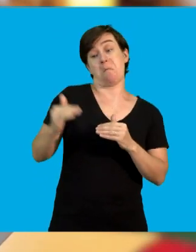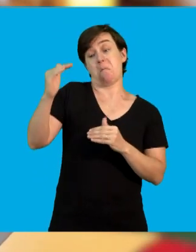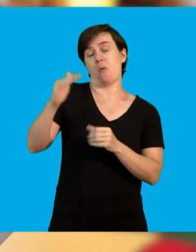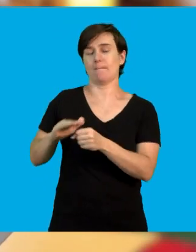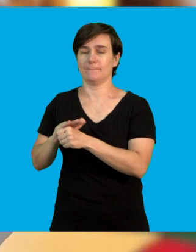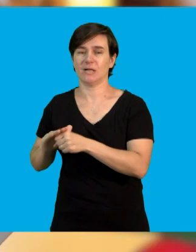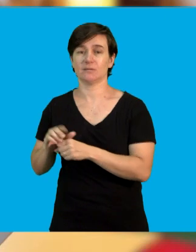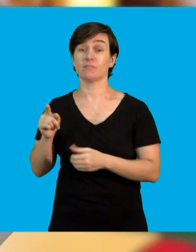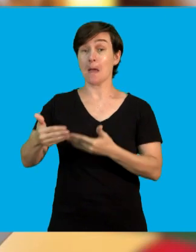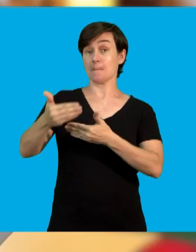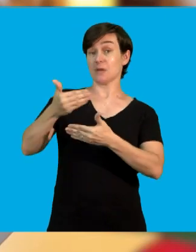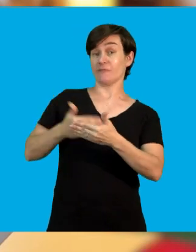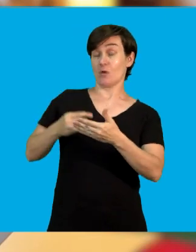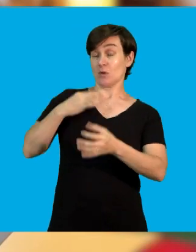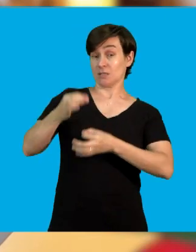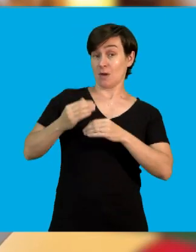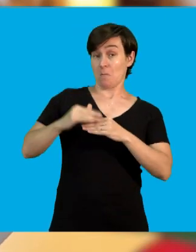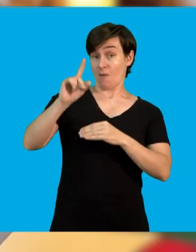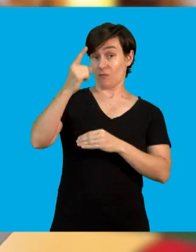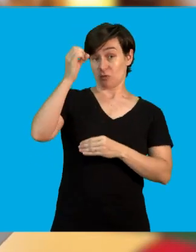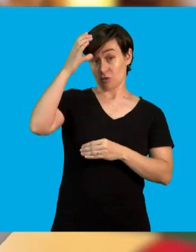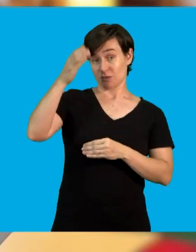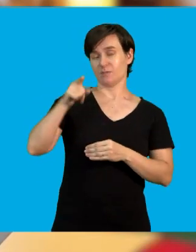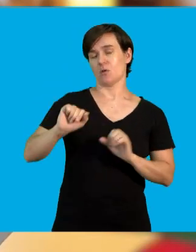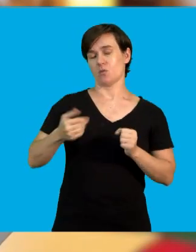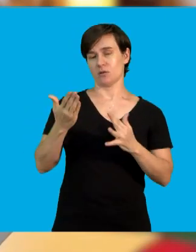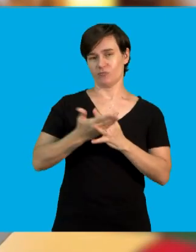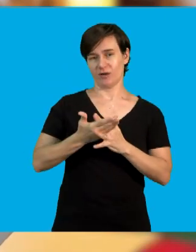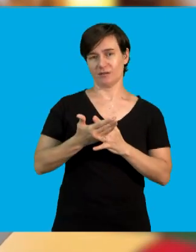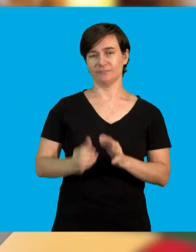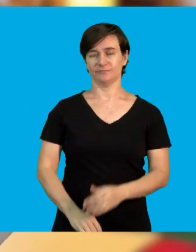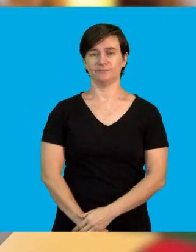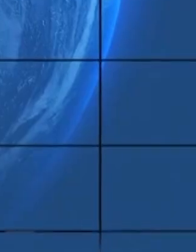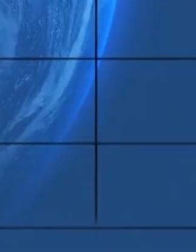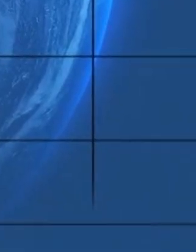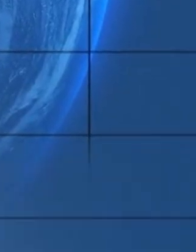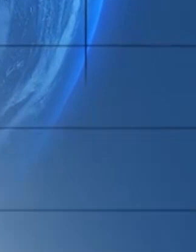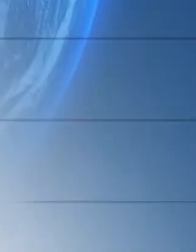before we start with the first concept, we're just going to quickly go for a short break, and I will see you just after this.